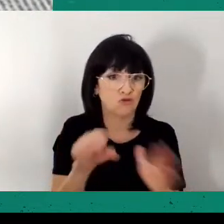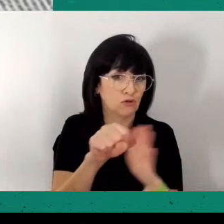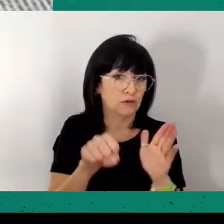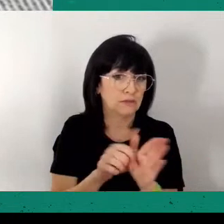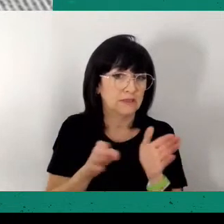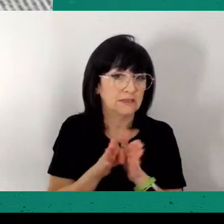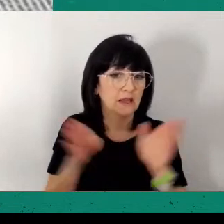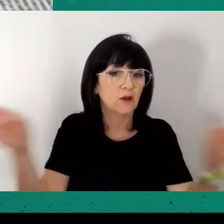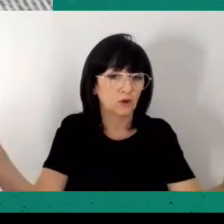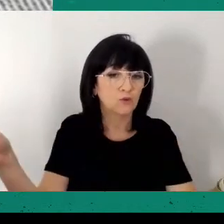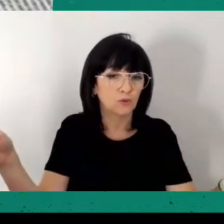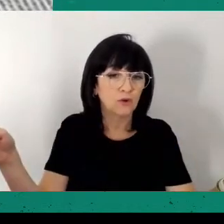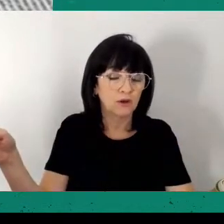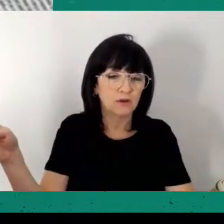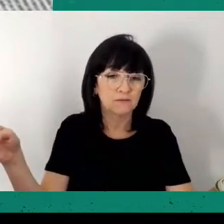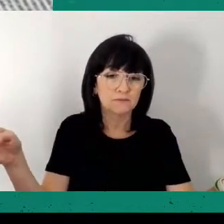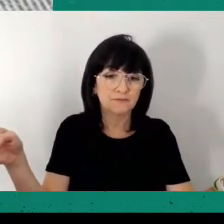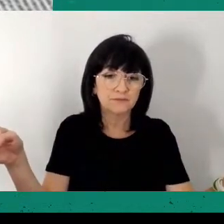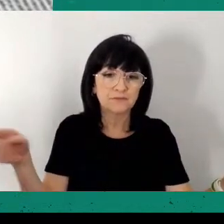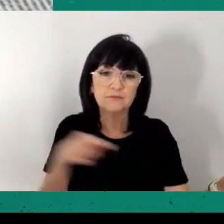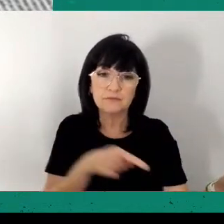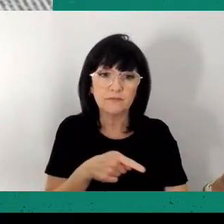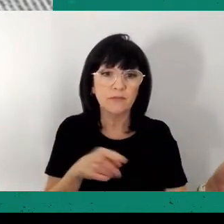statewide convention, they would meet at the